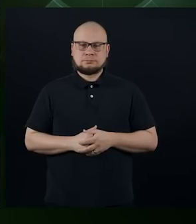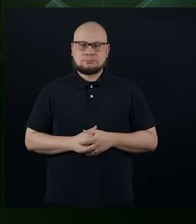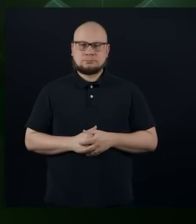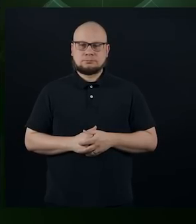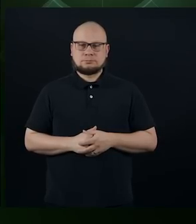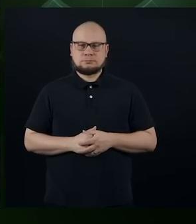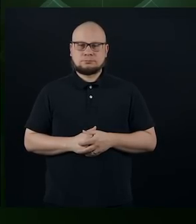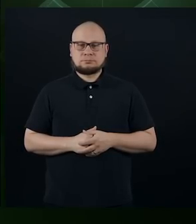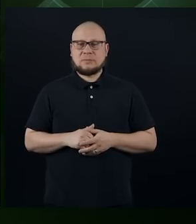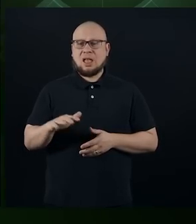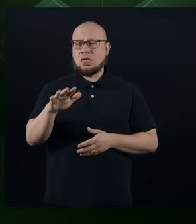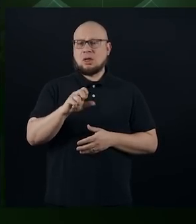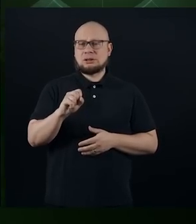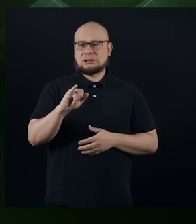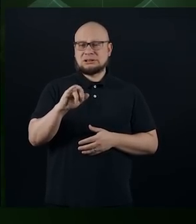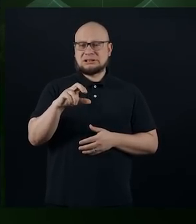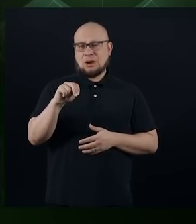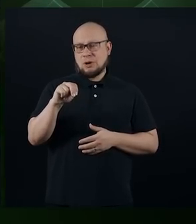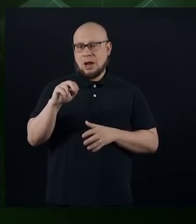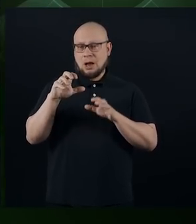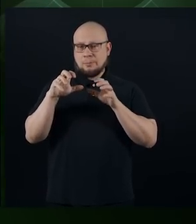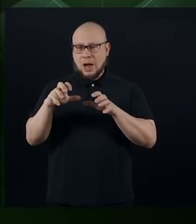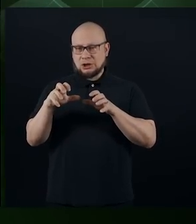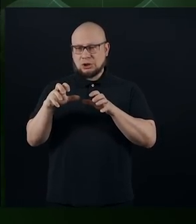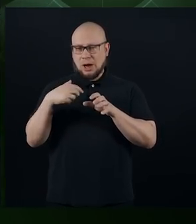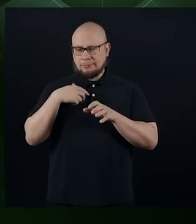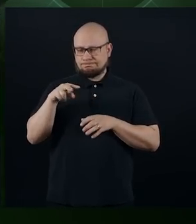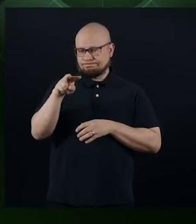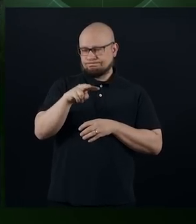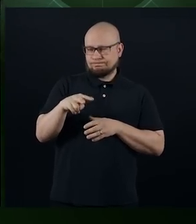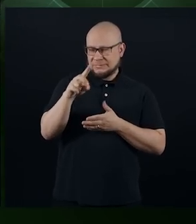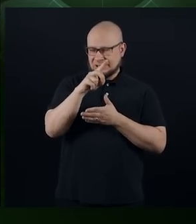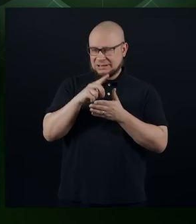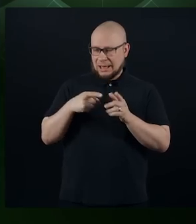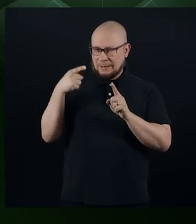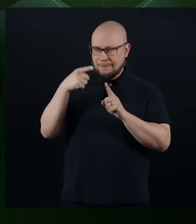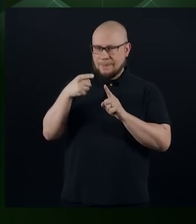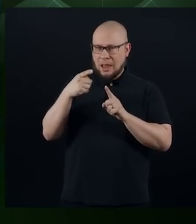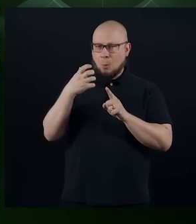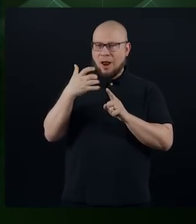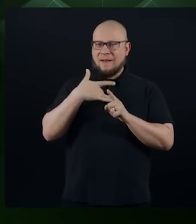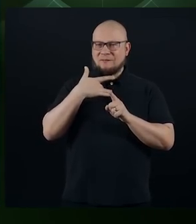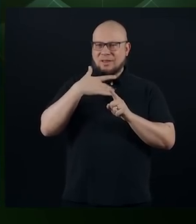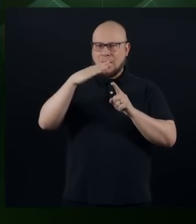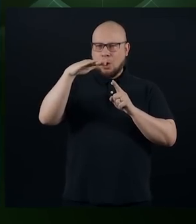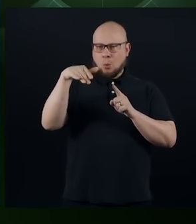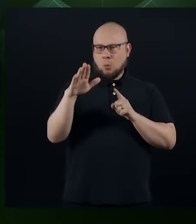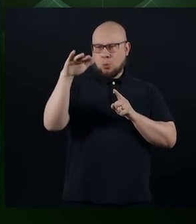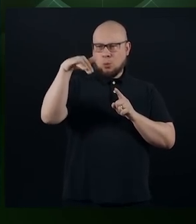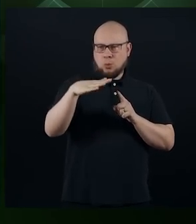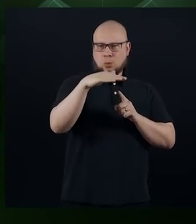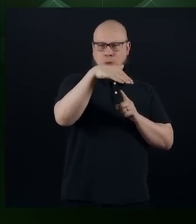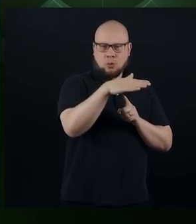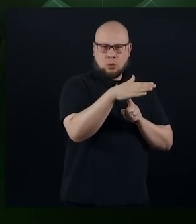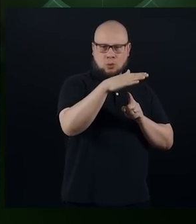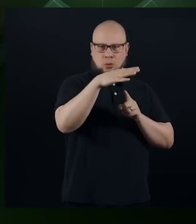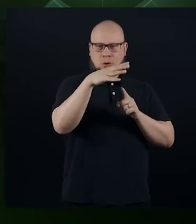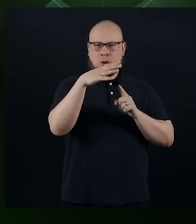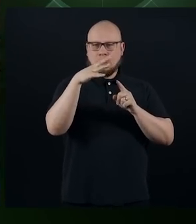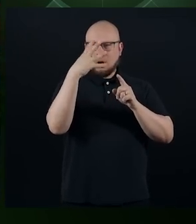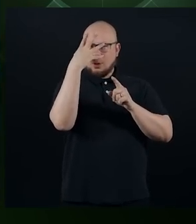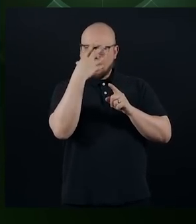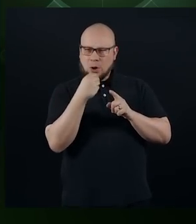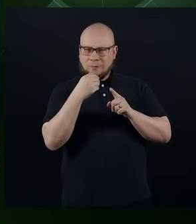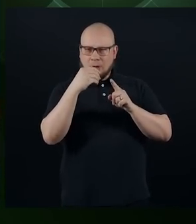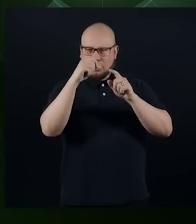With sirens, we knew we wanted to go really deep on making them feel really fluid, really intelligent, really majestic and